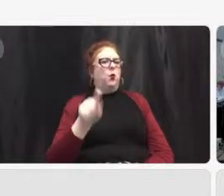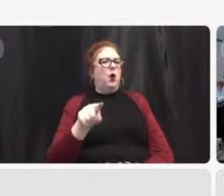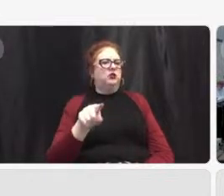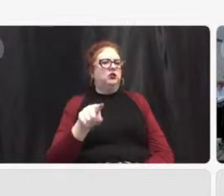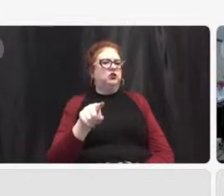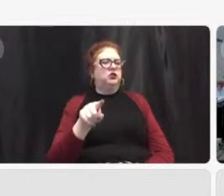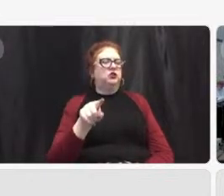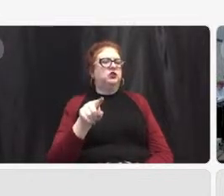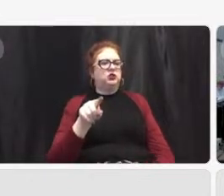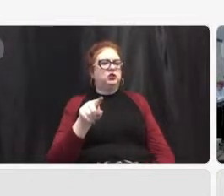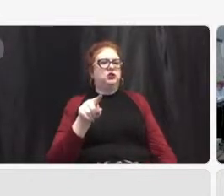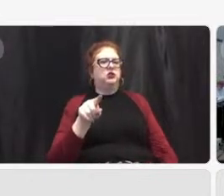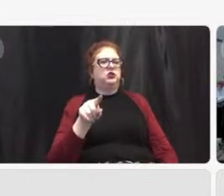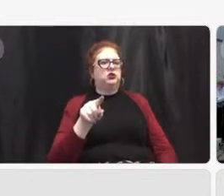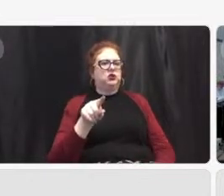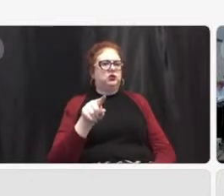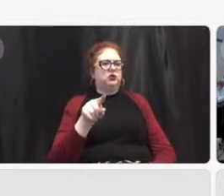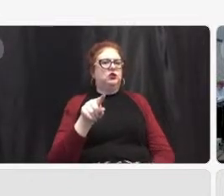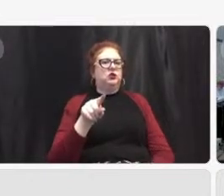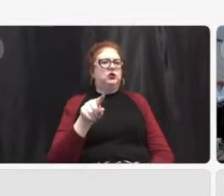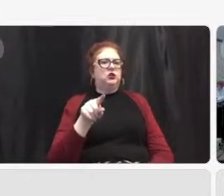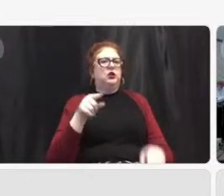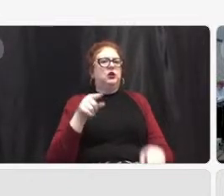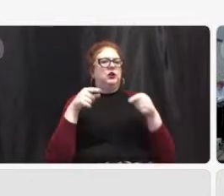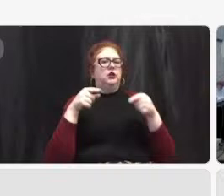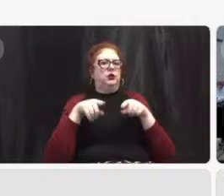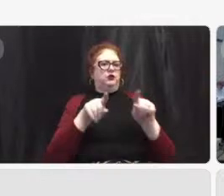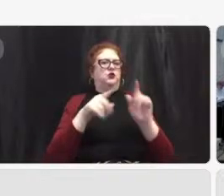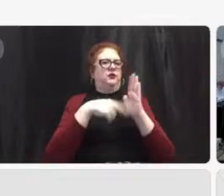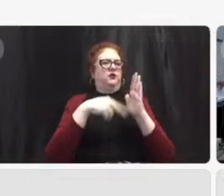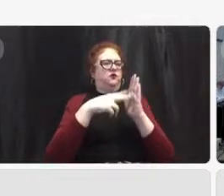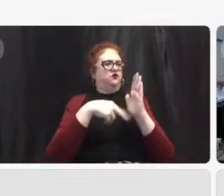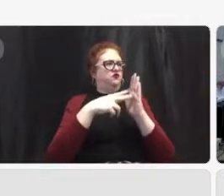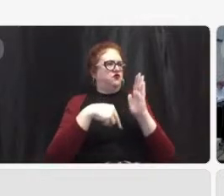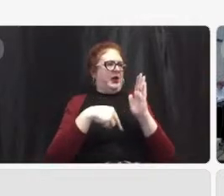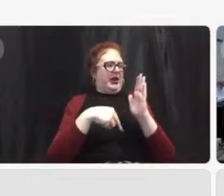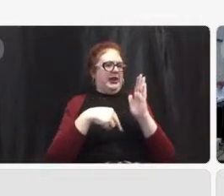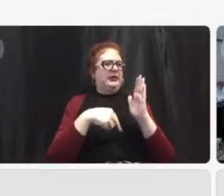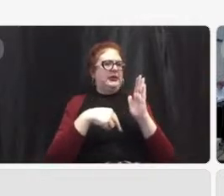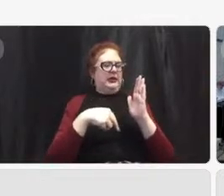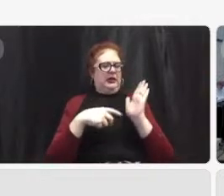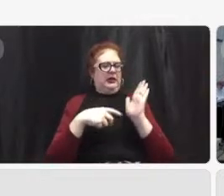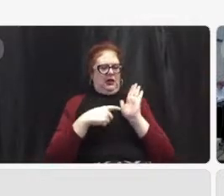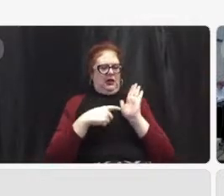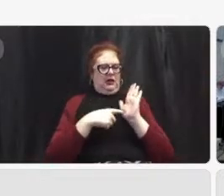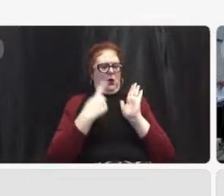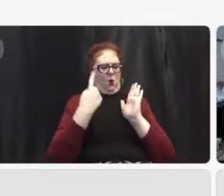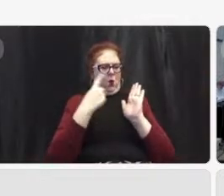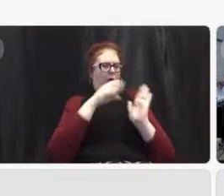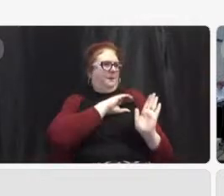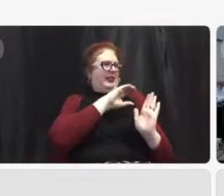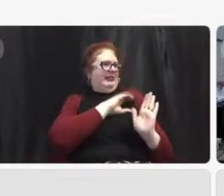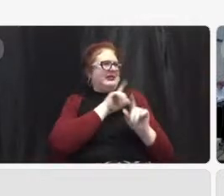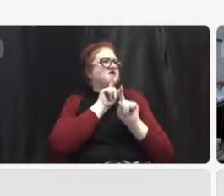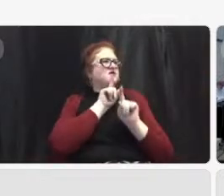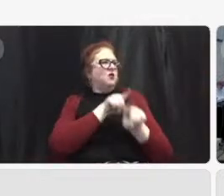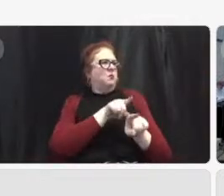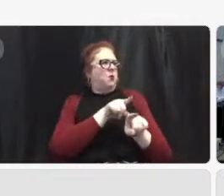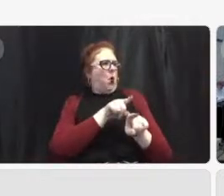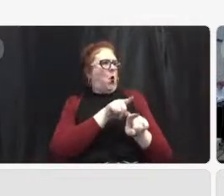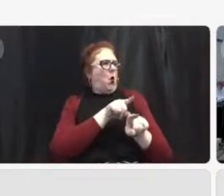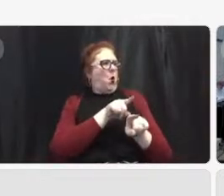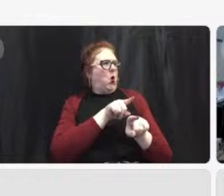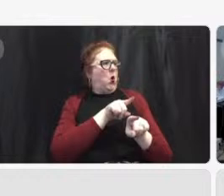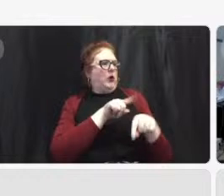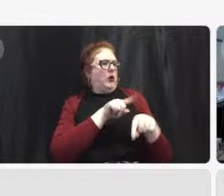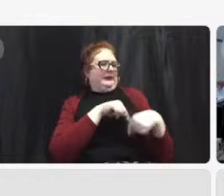applicant. During the reading, it was noted that there was one police report at this address since the time you've